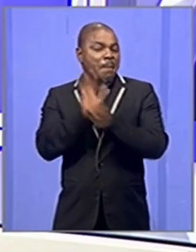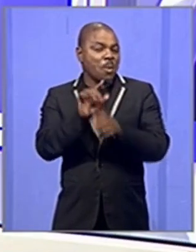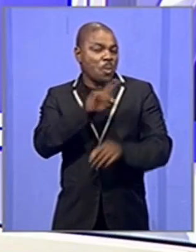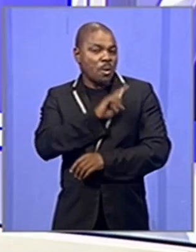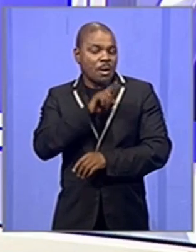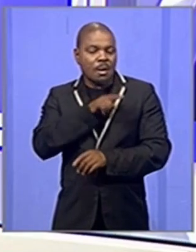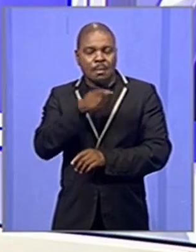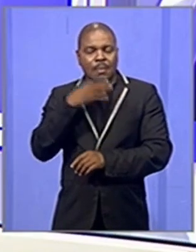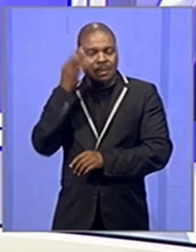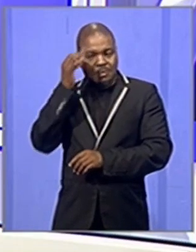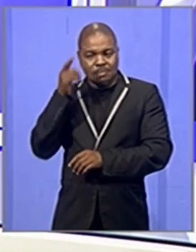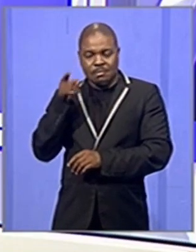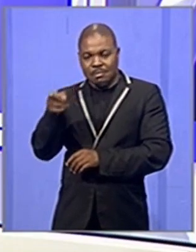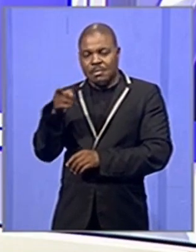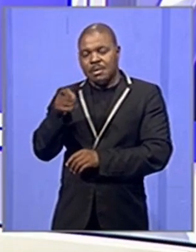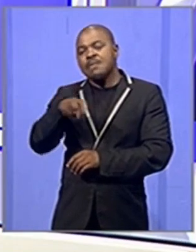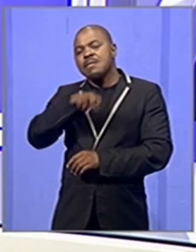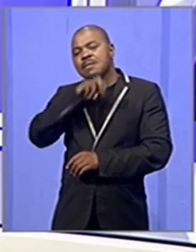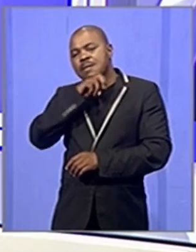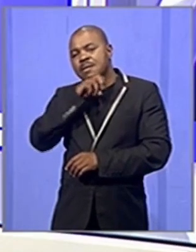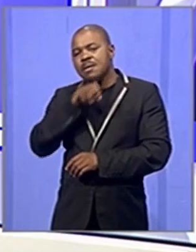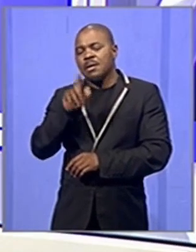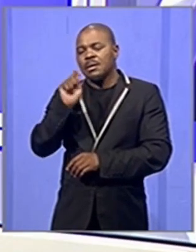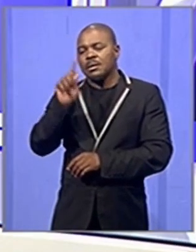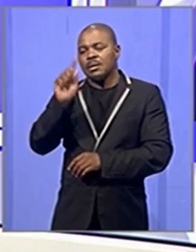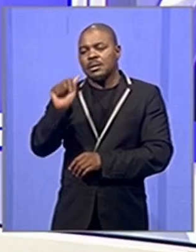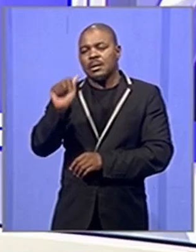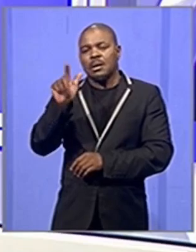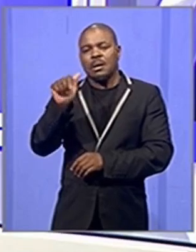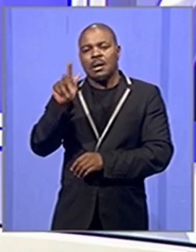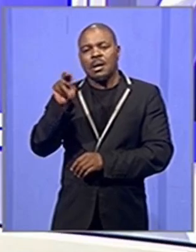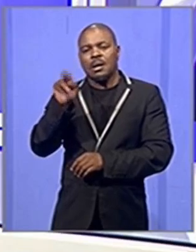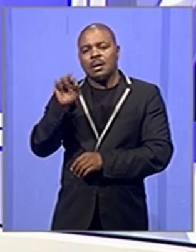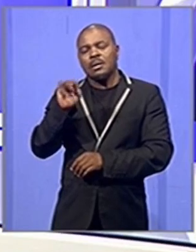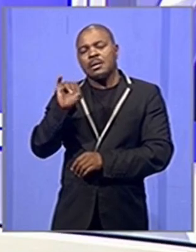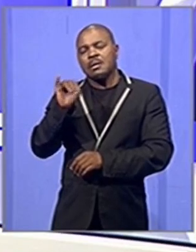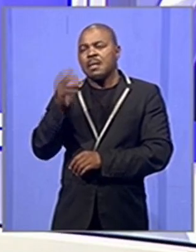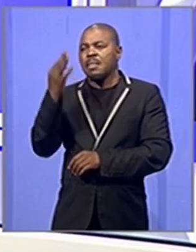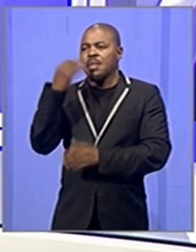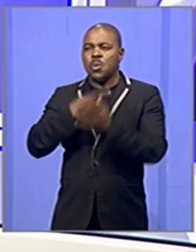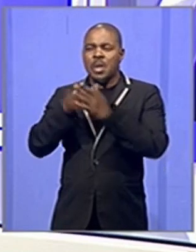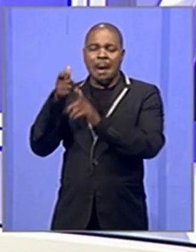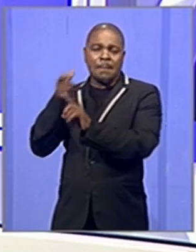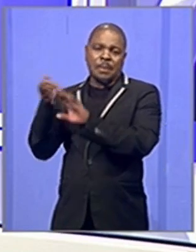Takalani Gumbu yo bolailweng ka go thuntshiwa kwa legaeng la gagwe dibeke di le 3 tse di fetileng.